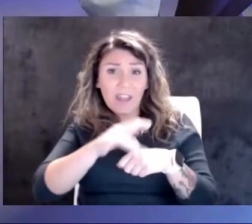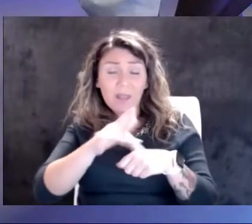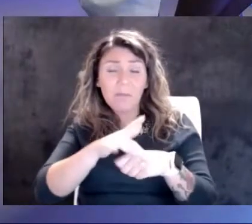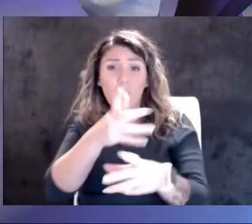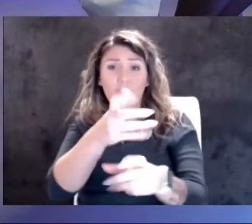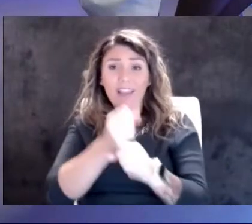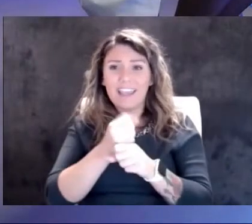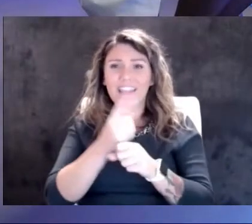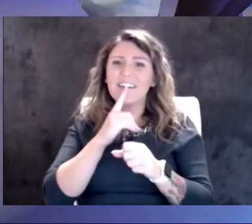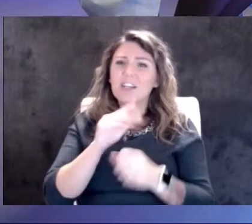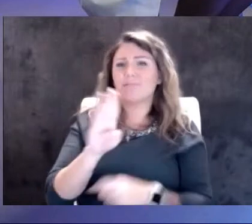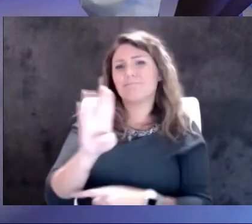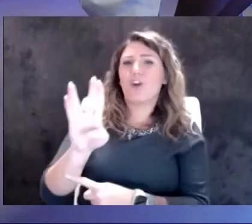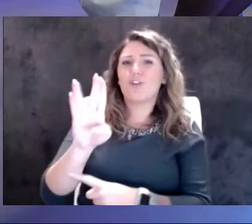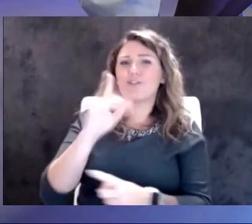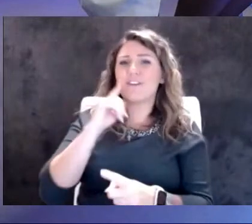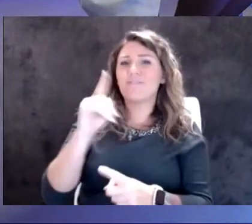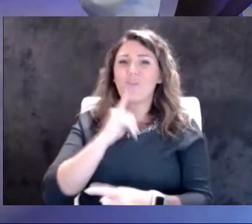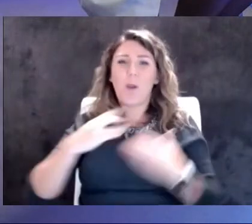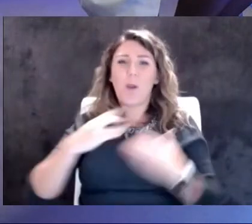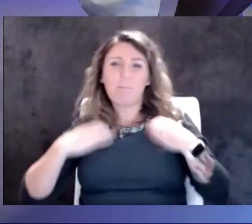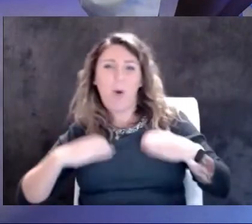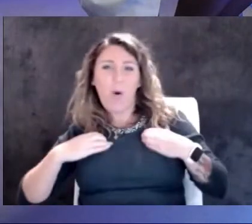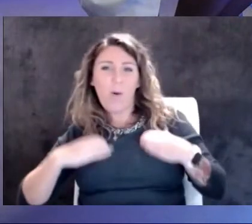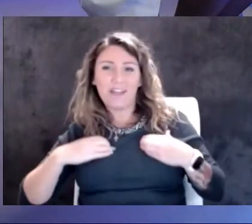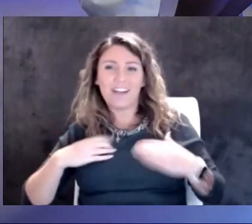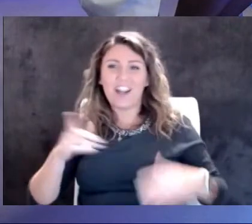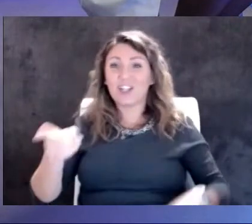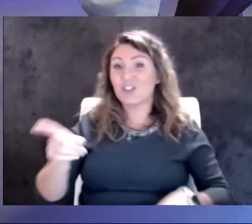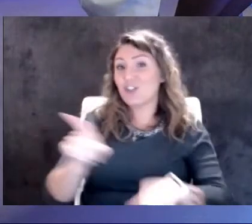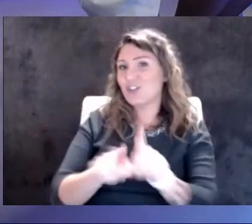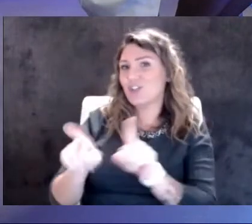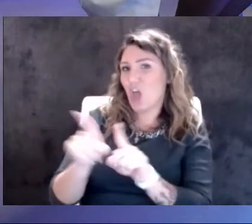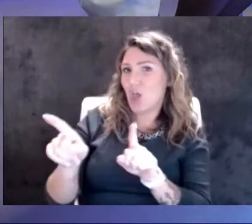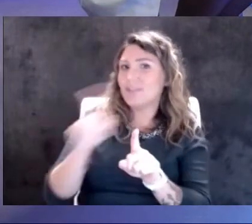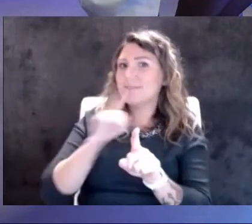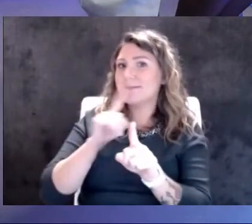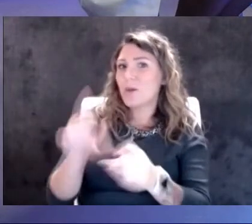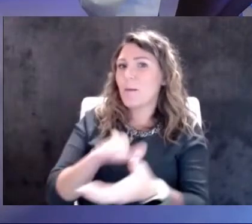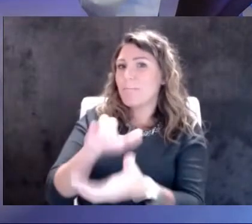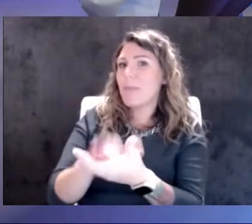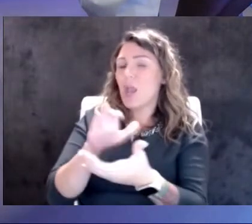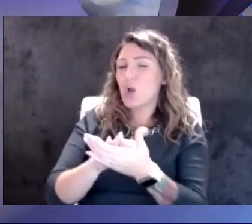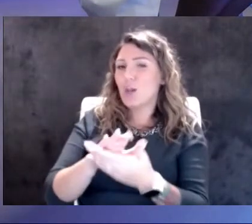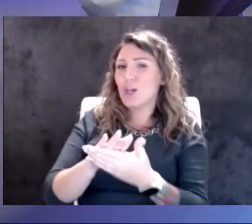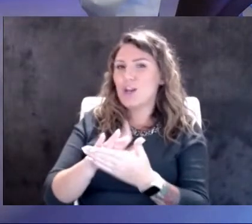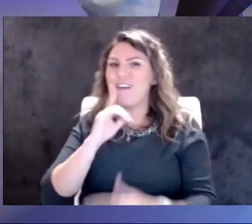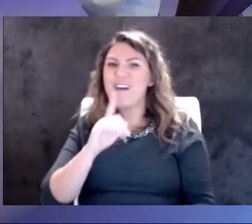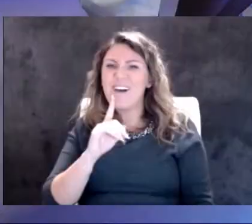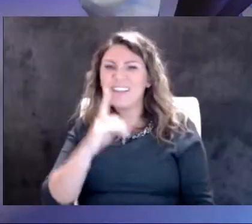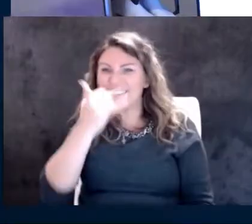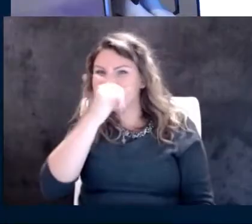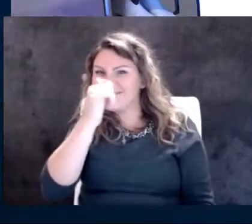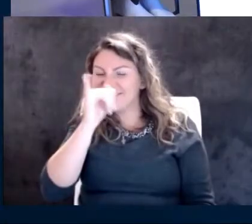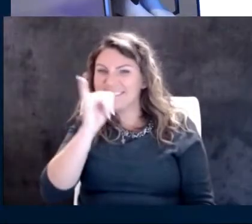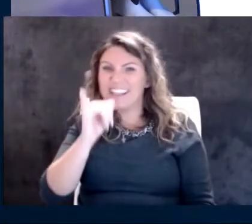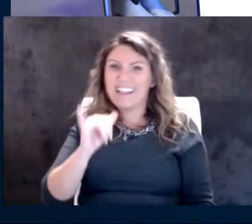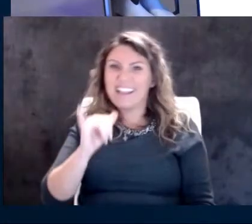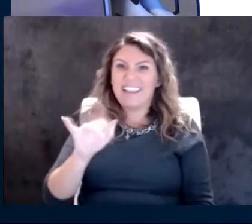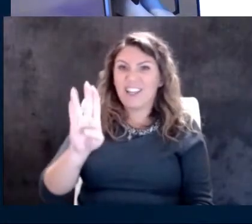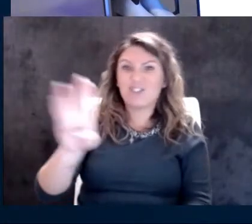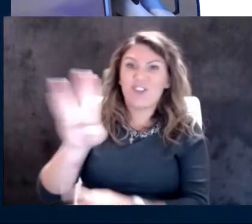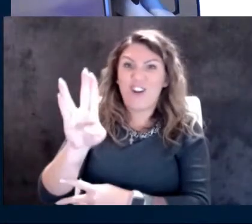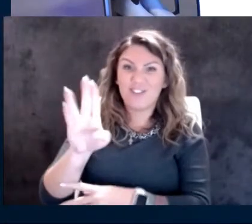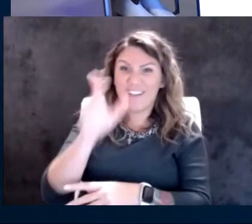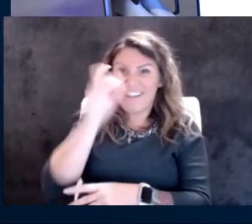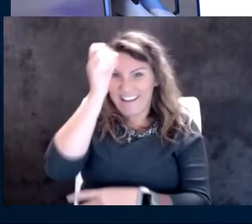Trek's pulmonary guy, right? She's also married to a goofy pulmonary guy. She understands the dilemma. Jess. All